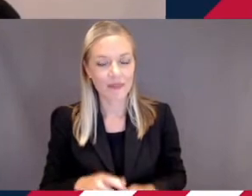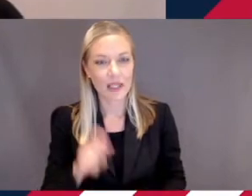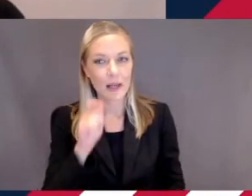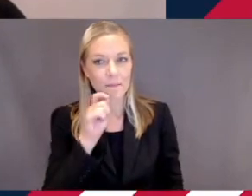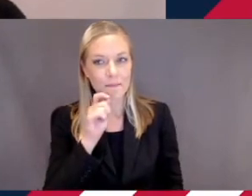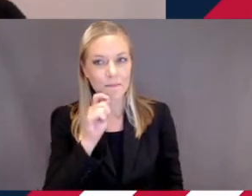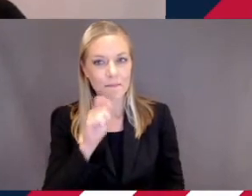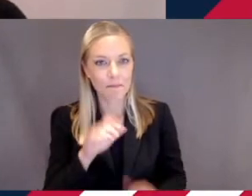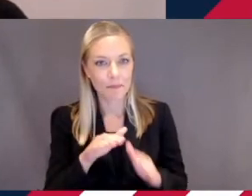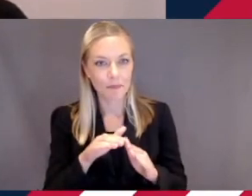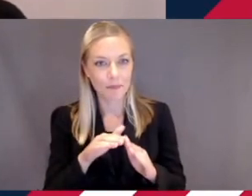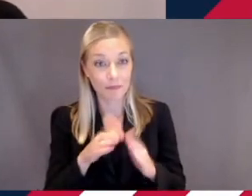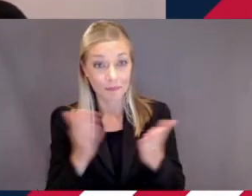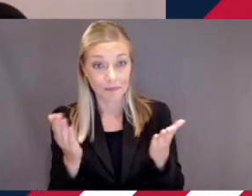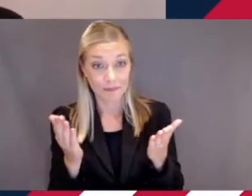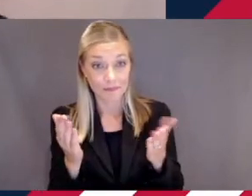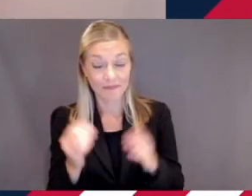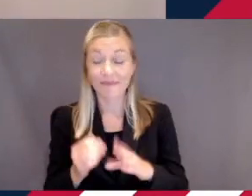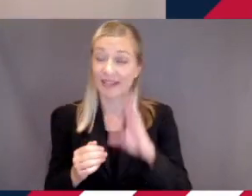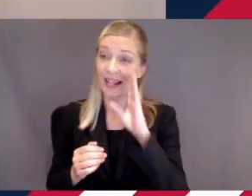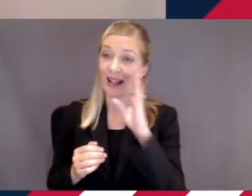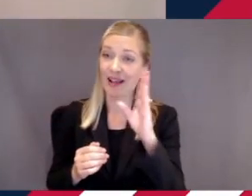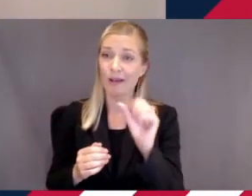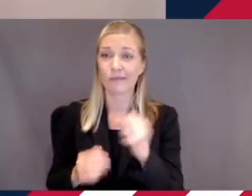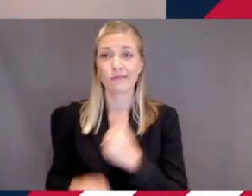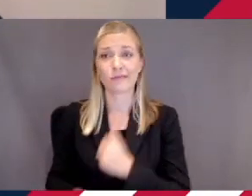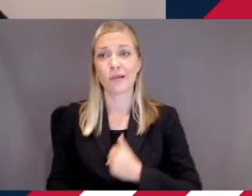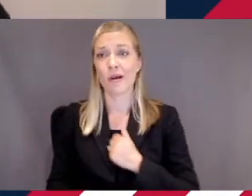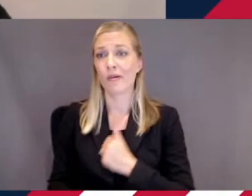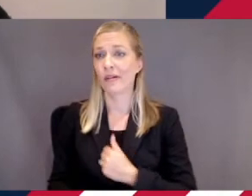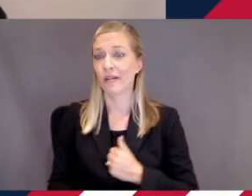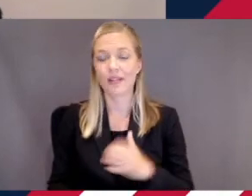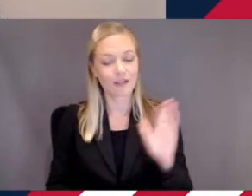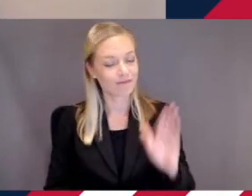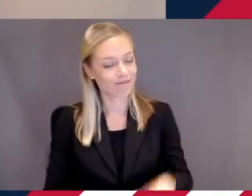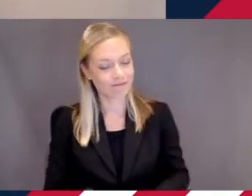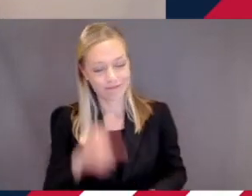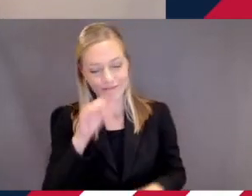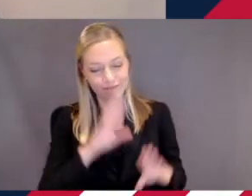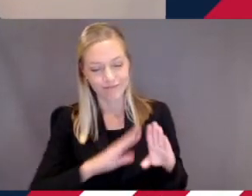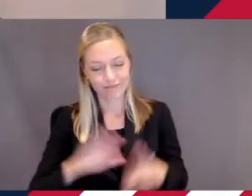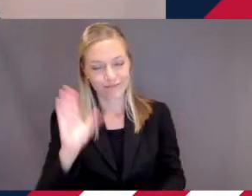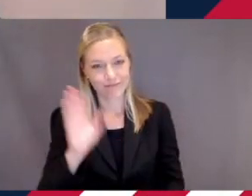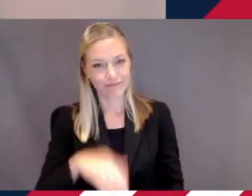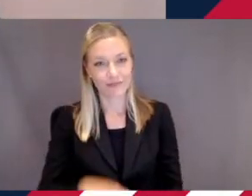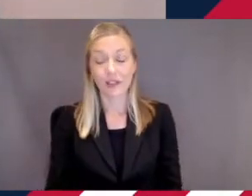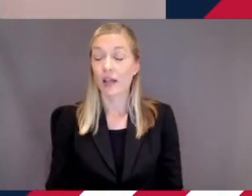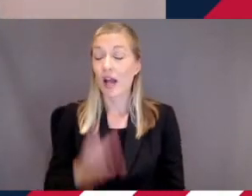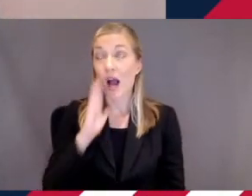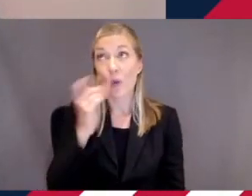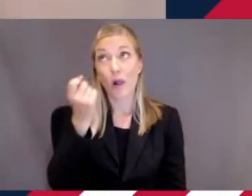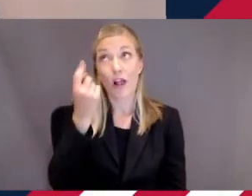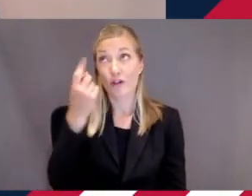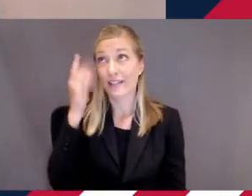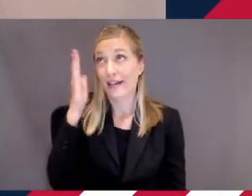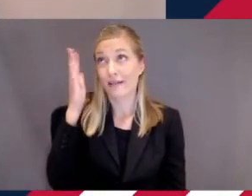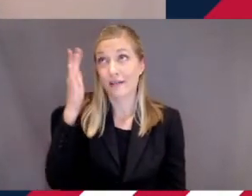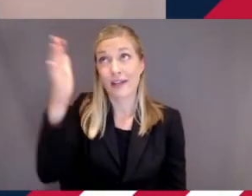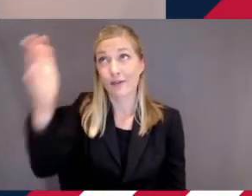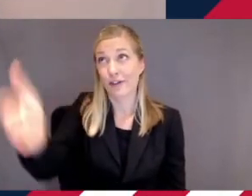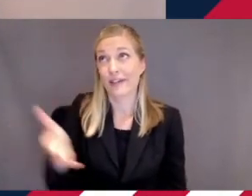You're on mute. There you go. Hello. Yes, sorry. No worries. I'll get there someday. I come at this with